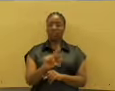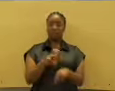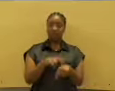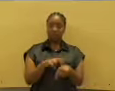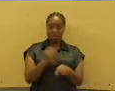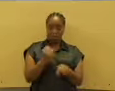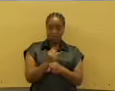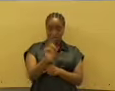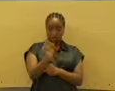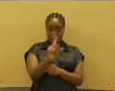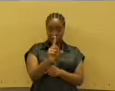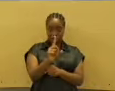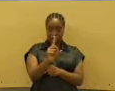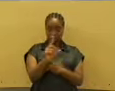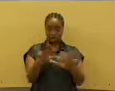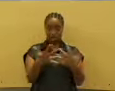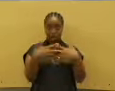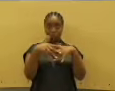that is